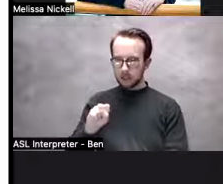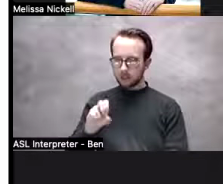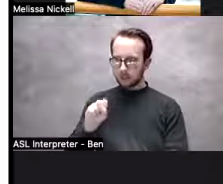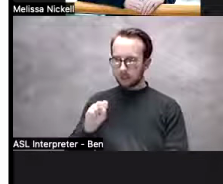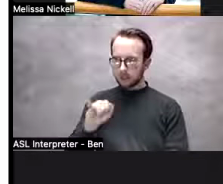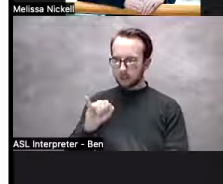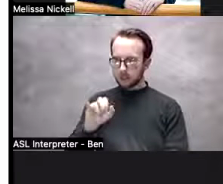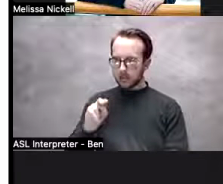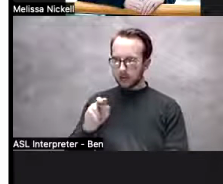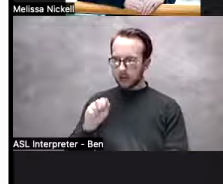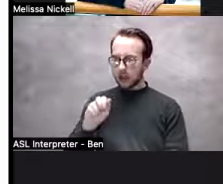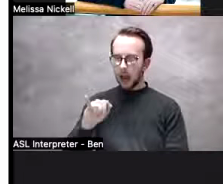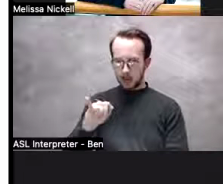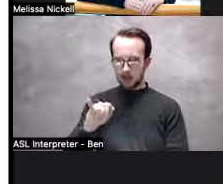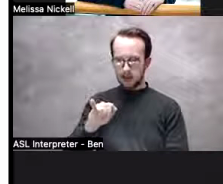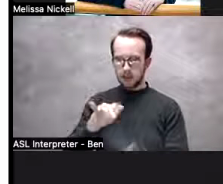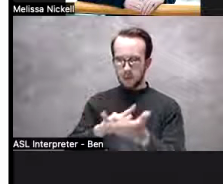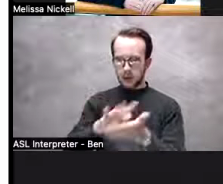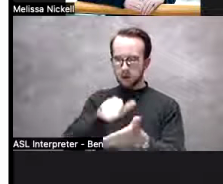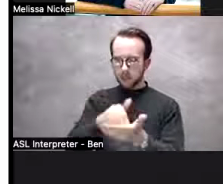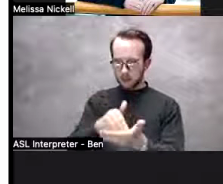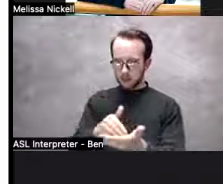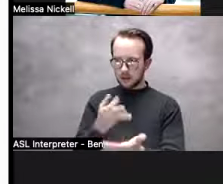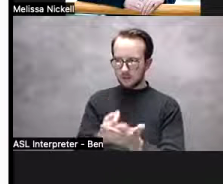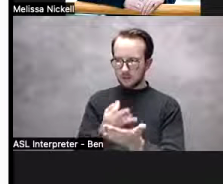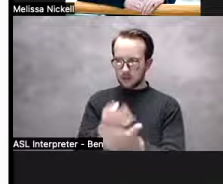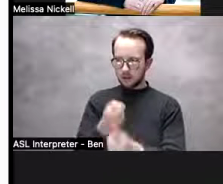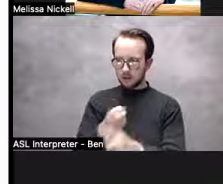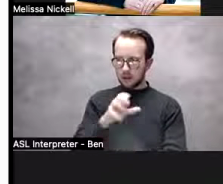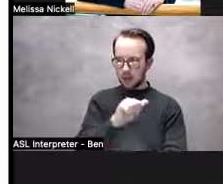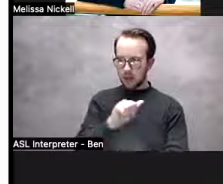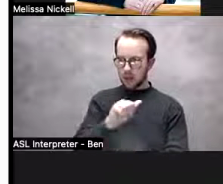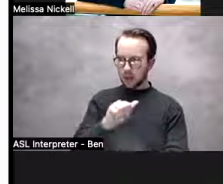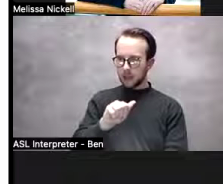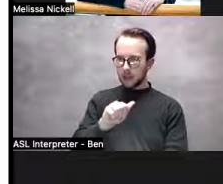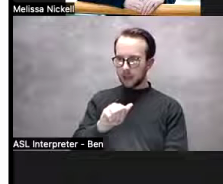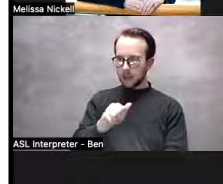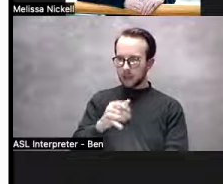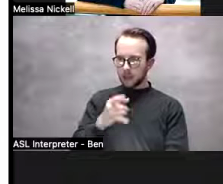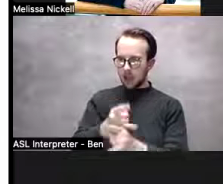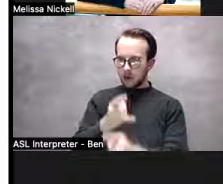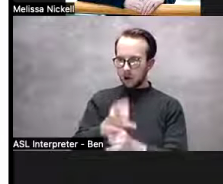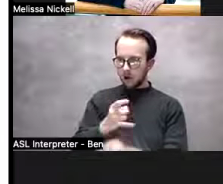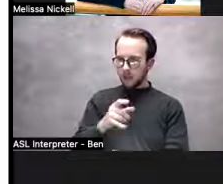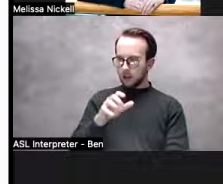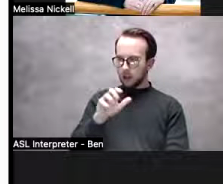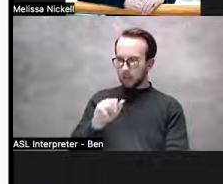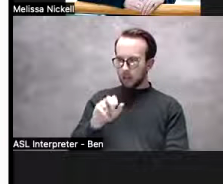by Allergy or Alcohol NIAAA.